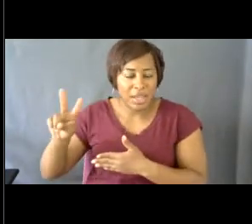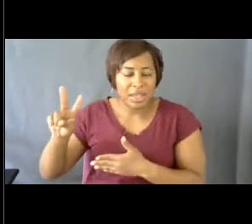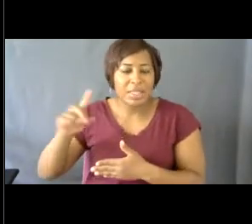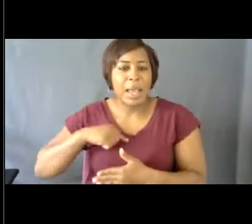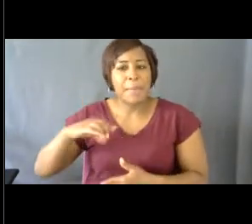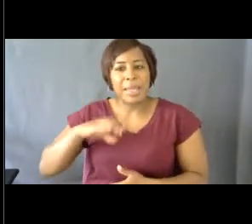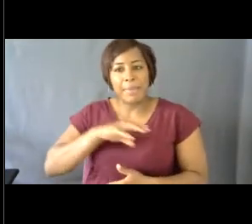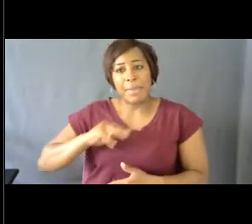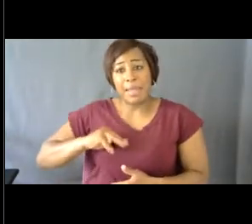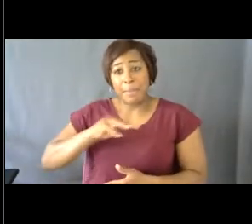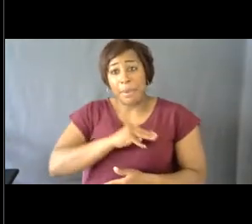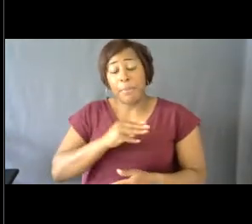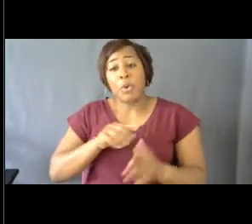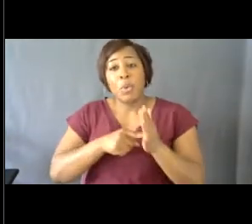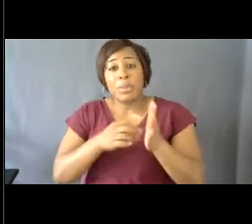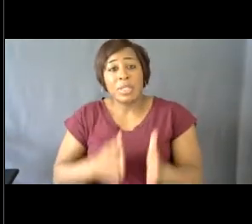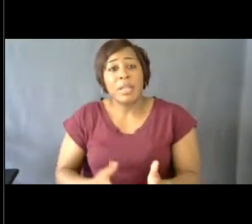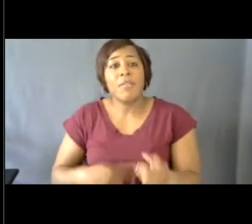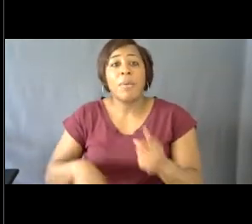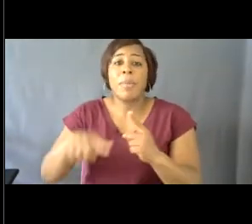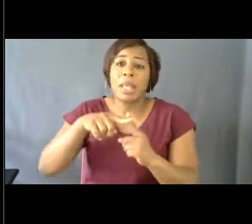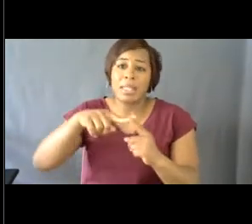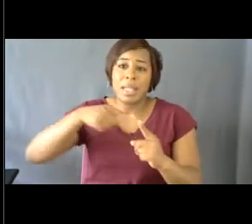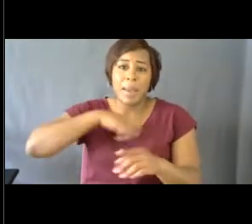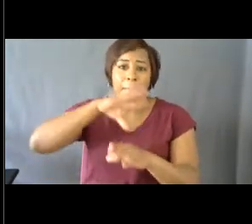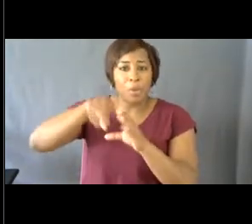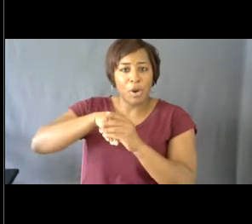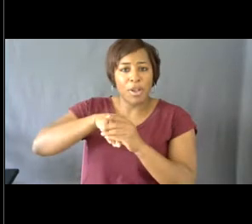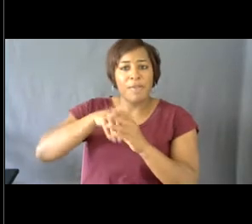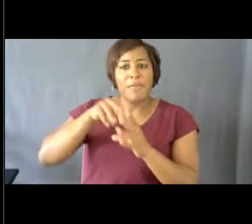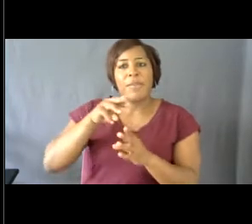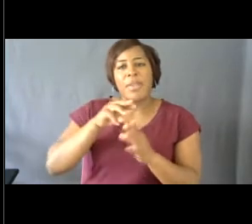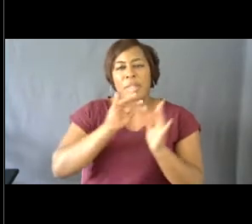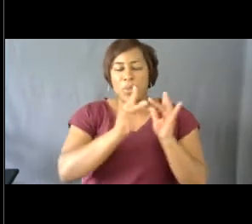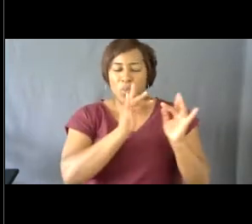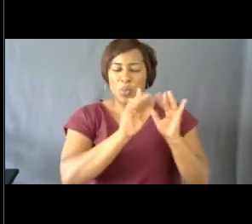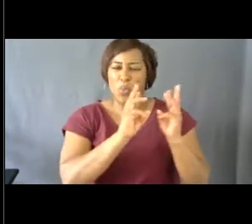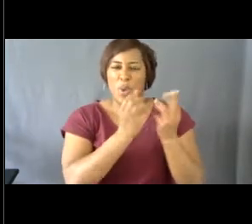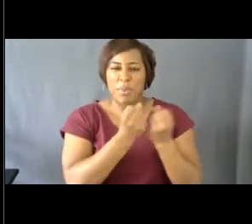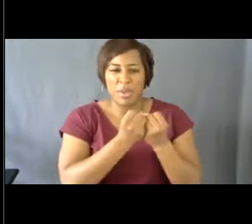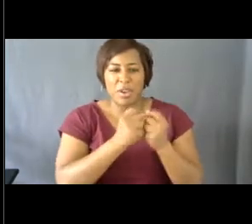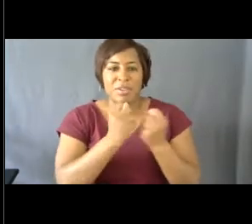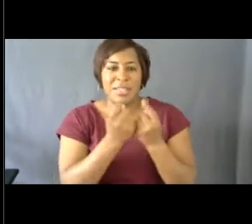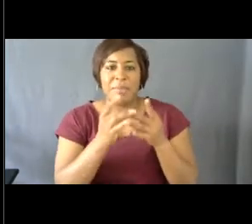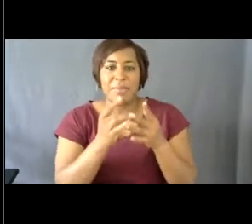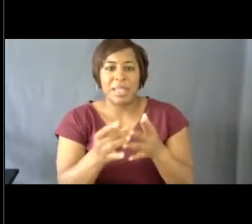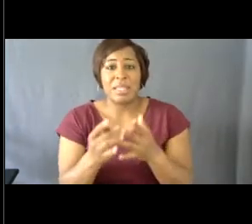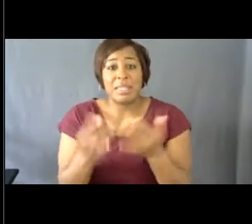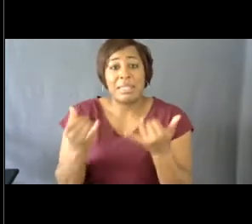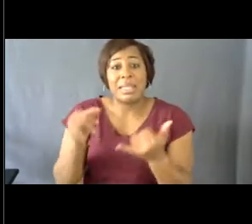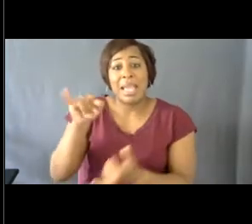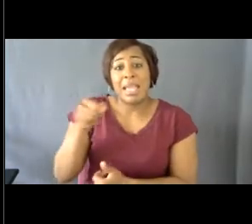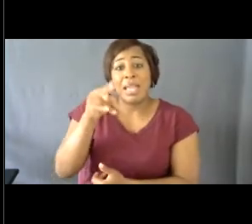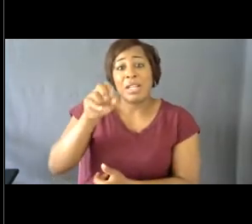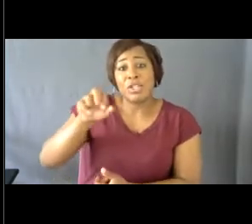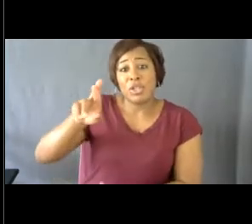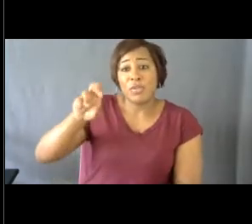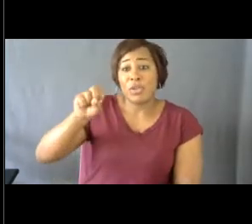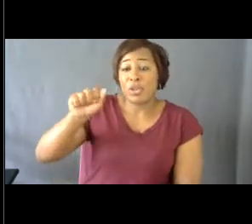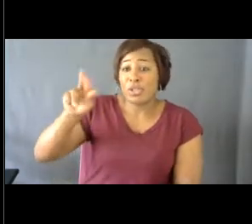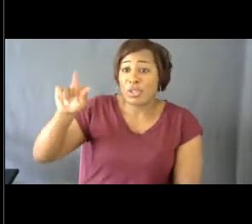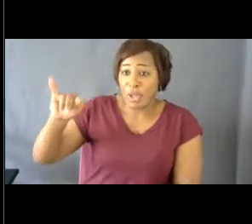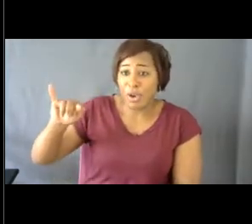representative as well as one of the webinar team leads. Joining us today is Jennifer Saari. She's a meteorologist at the